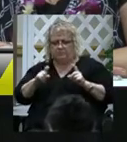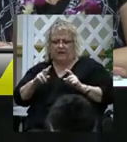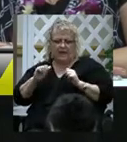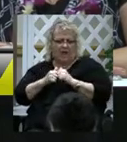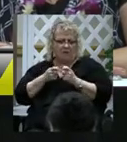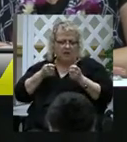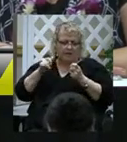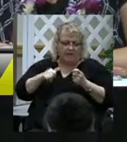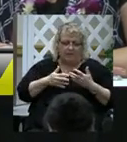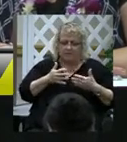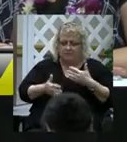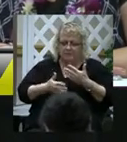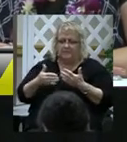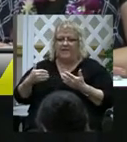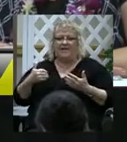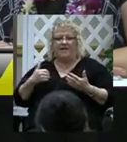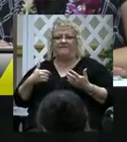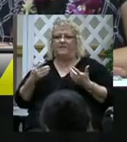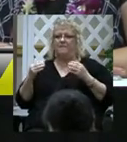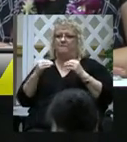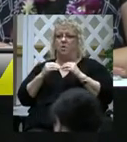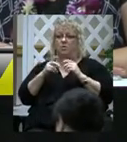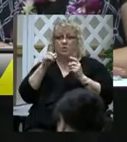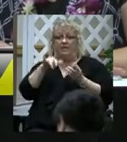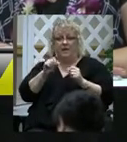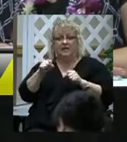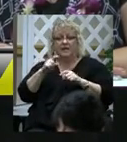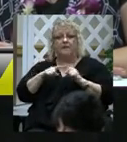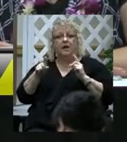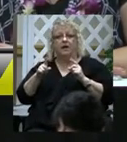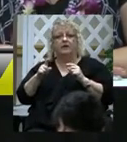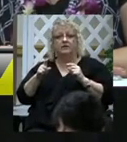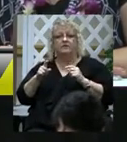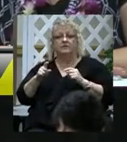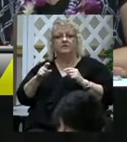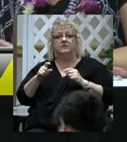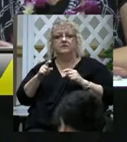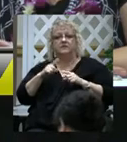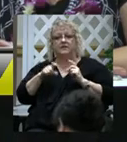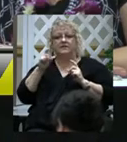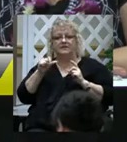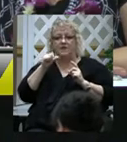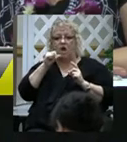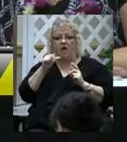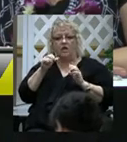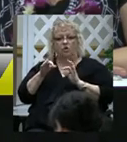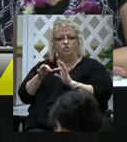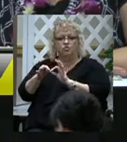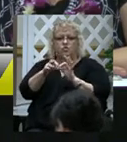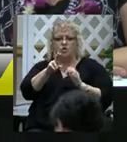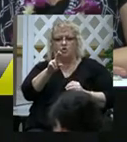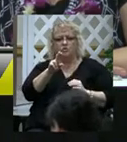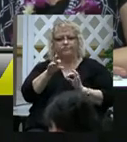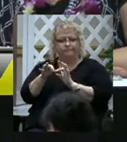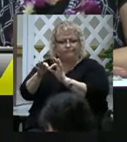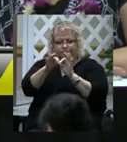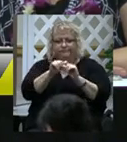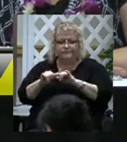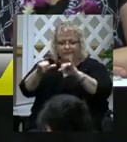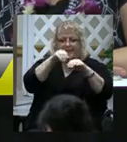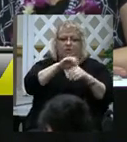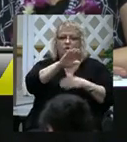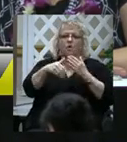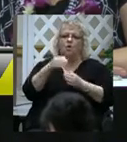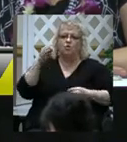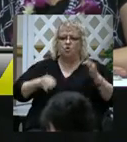to handle and say, okay, well, we have, we'll do it. And we are doing it. It's just that it's not uniformed in all courts.